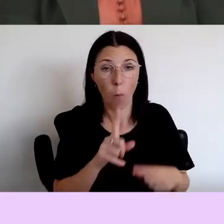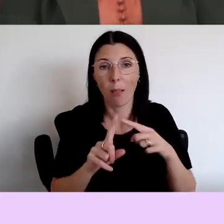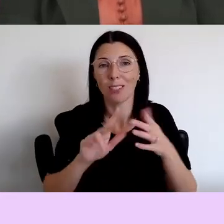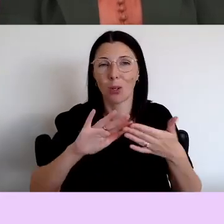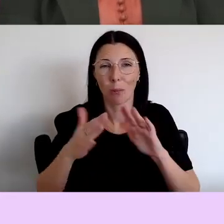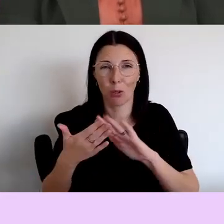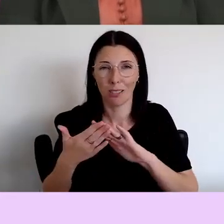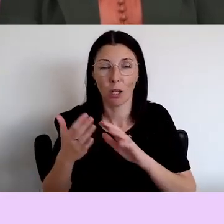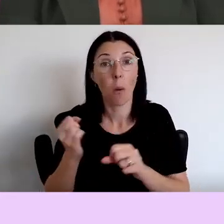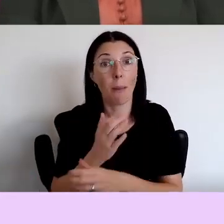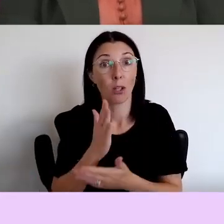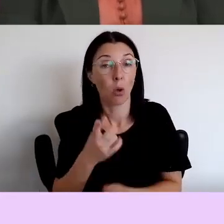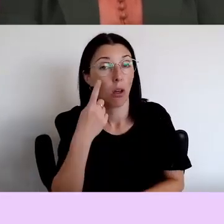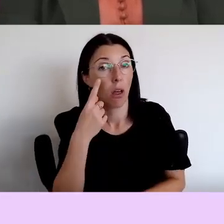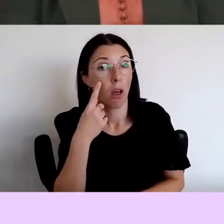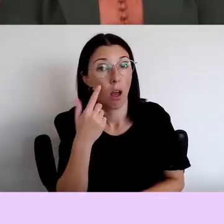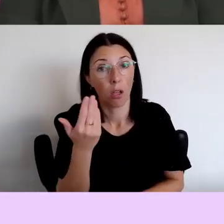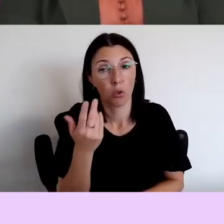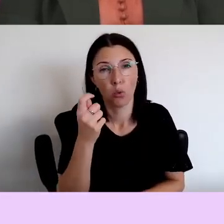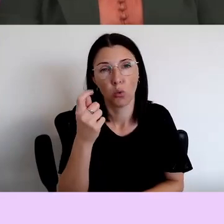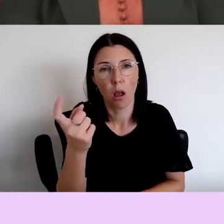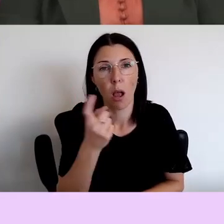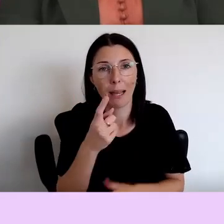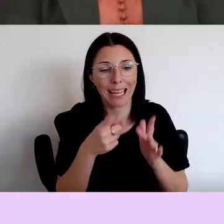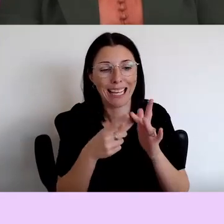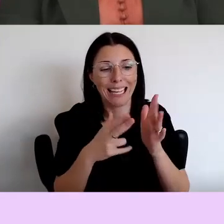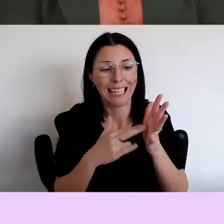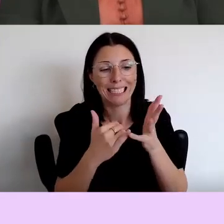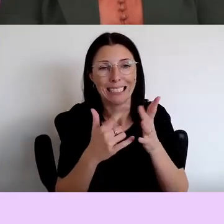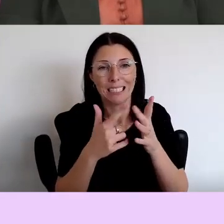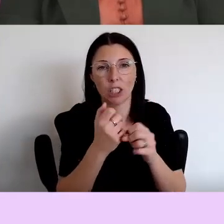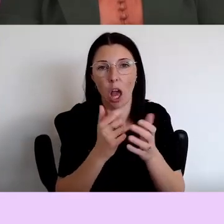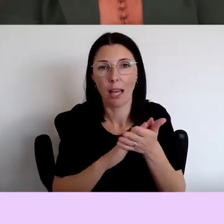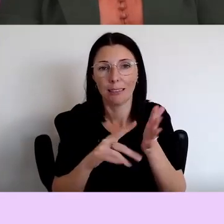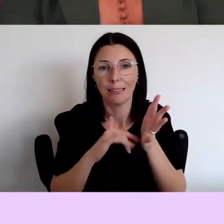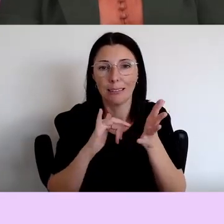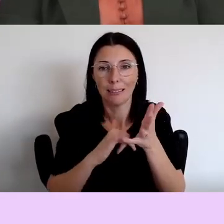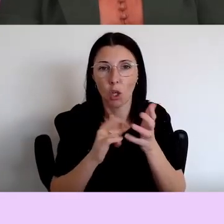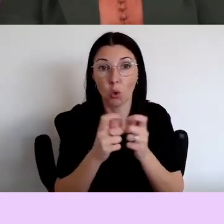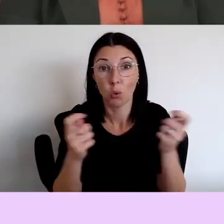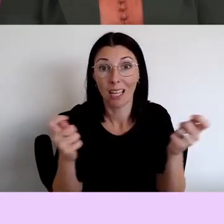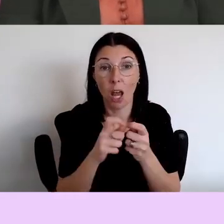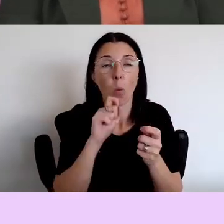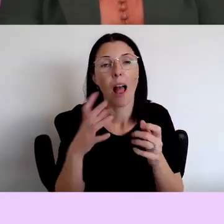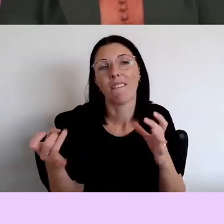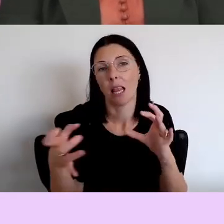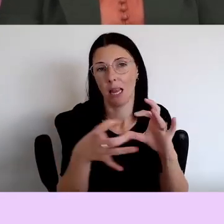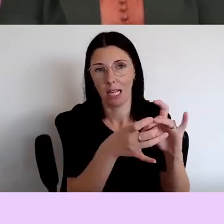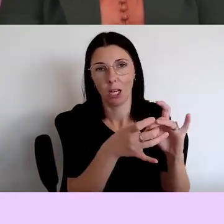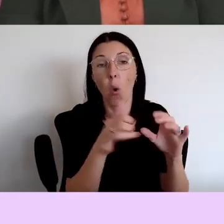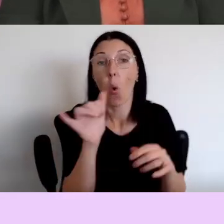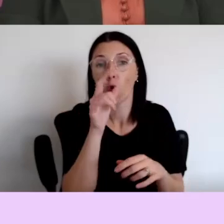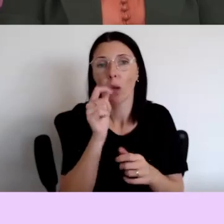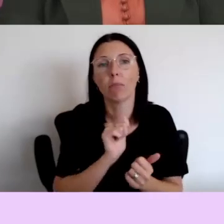upcoming Insights newsletter, which will include a link to the dashboard, or go to our website and subscribe